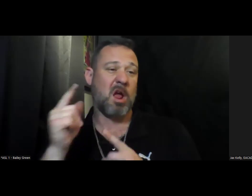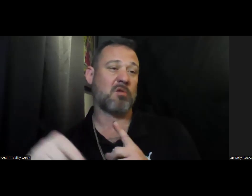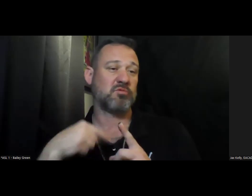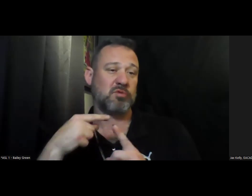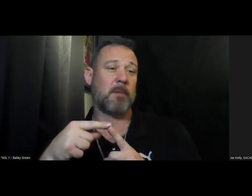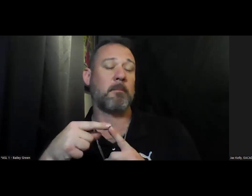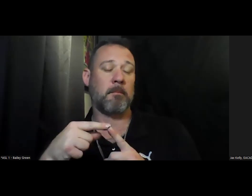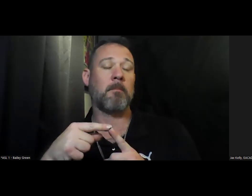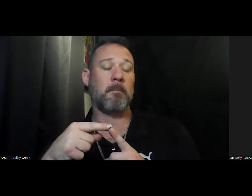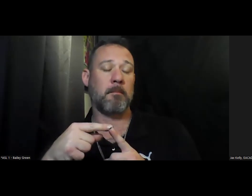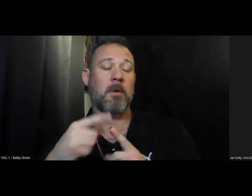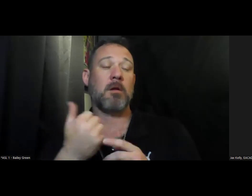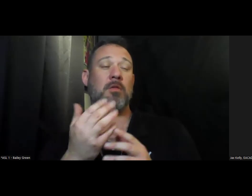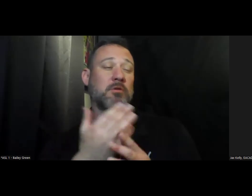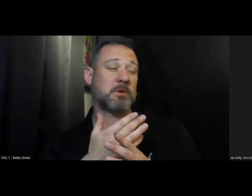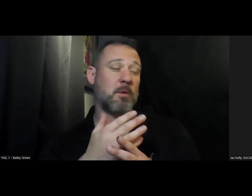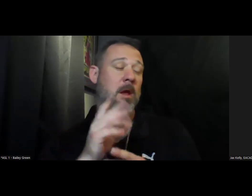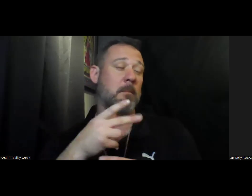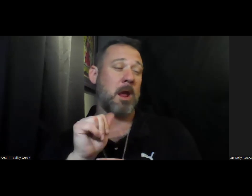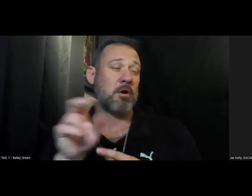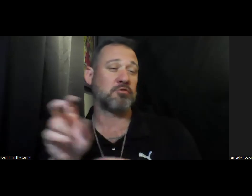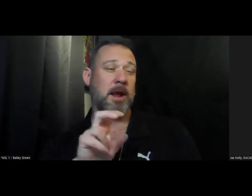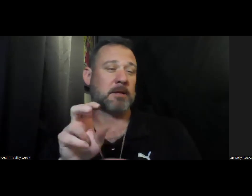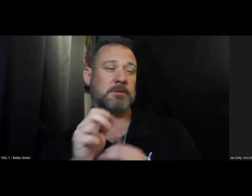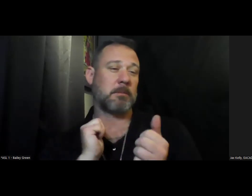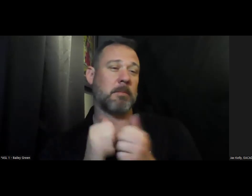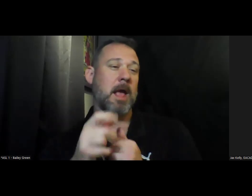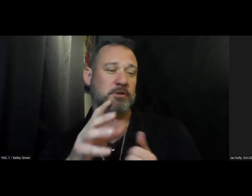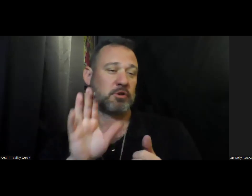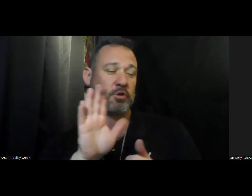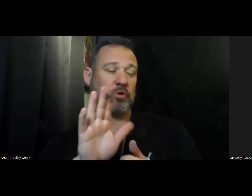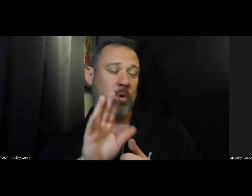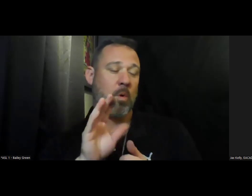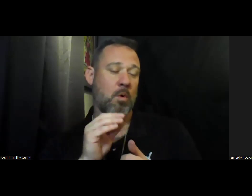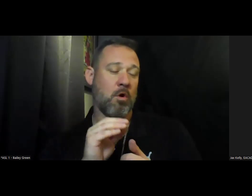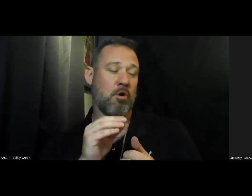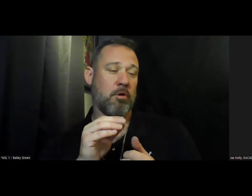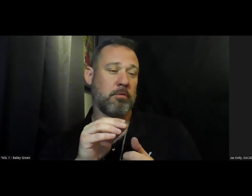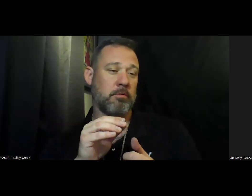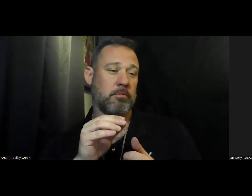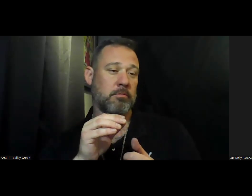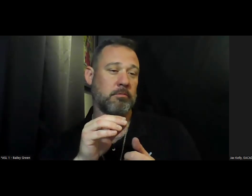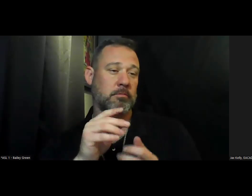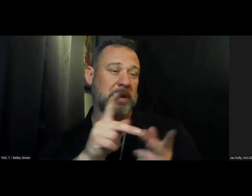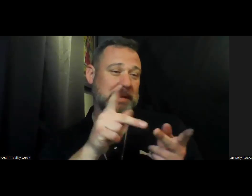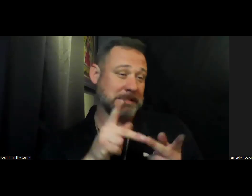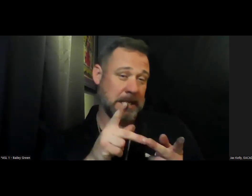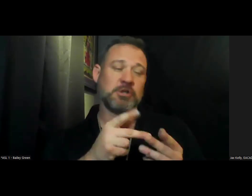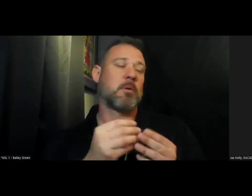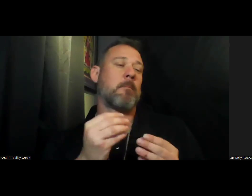Another described shared paratransit routes that loop past your own destination more than once before you finally